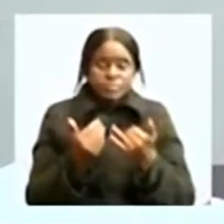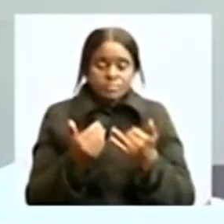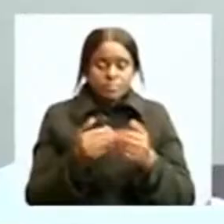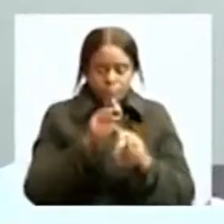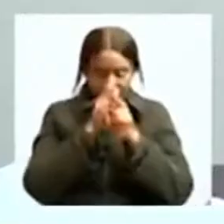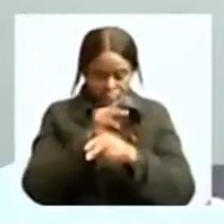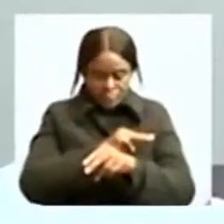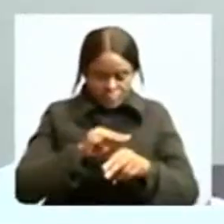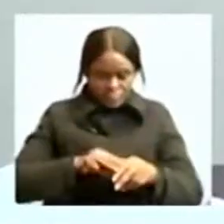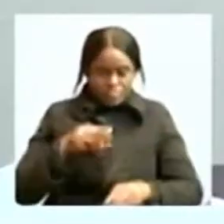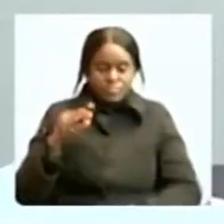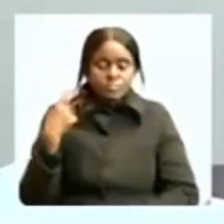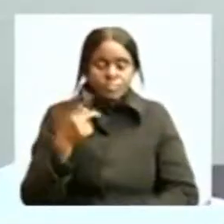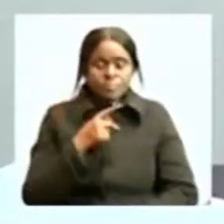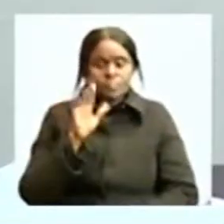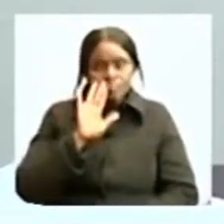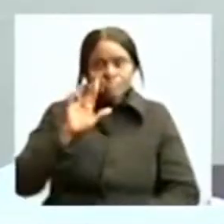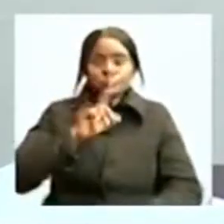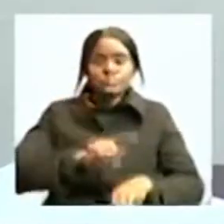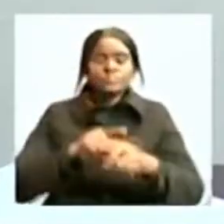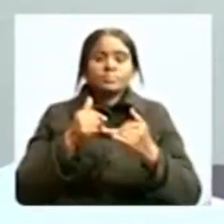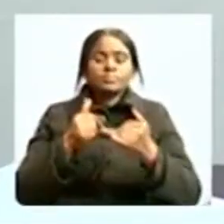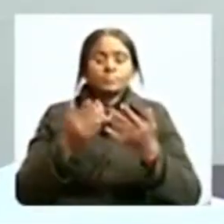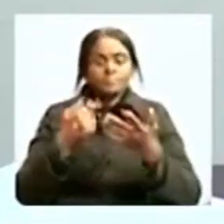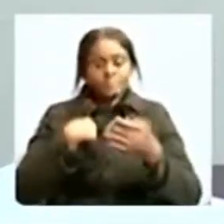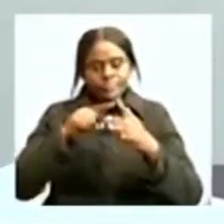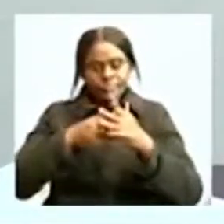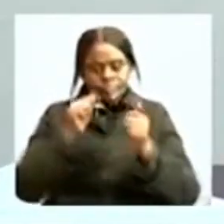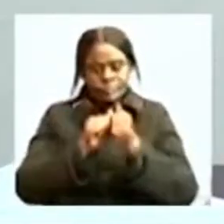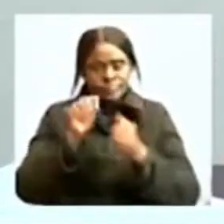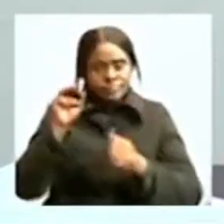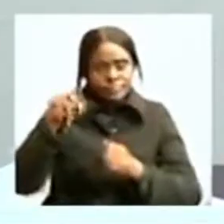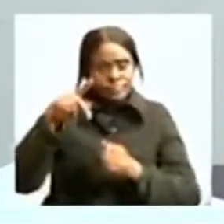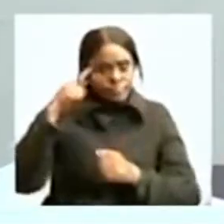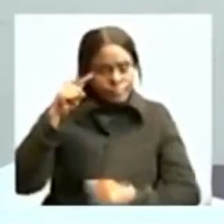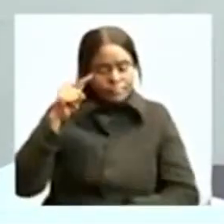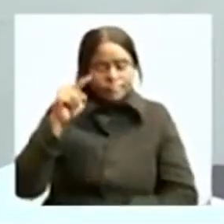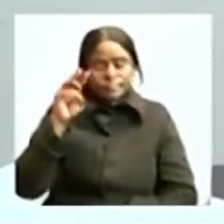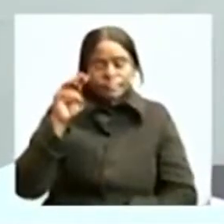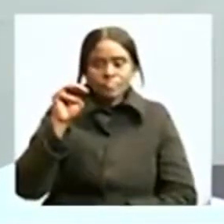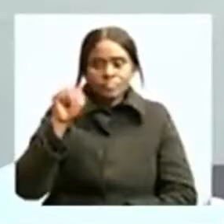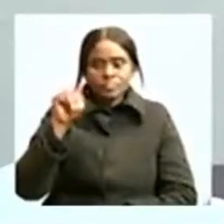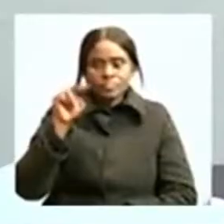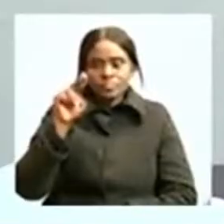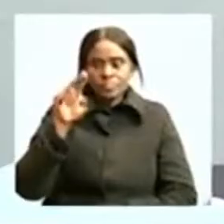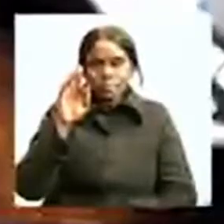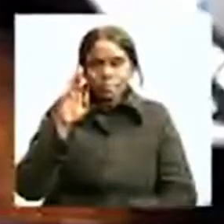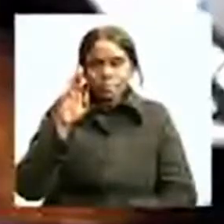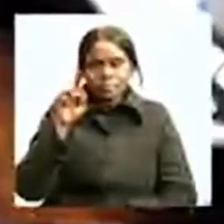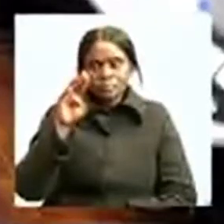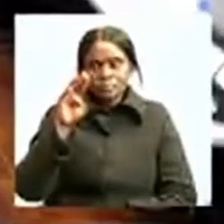Honorable Members of Parliament, it's your time. I will start with Honorable Member of Parliament from Fumbwe.